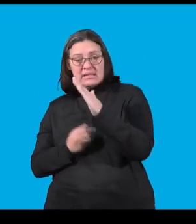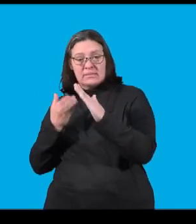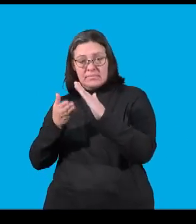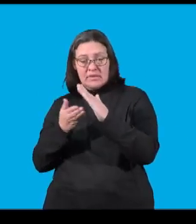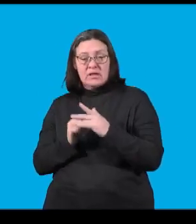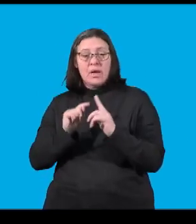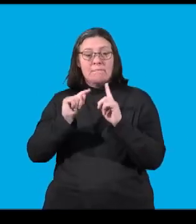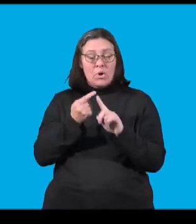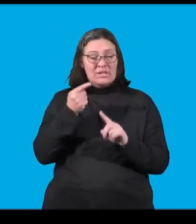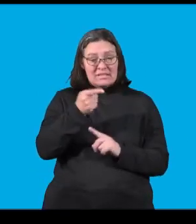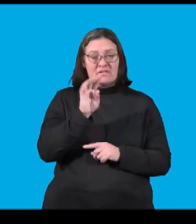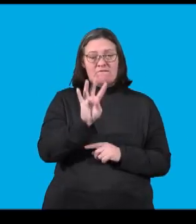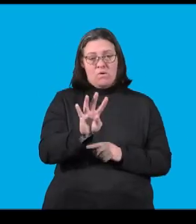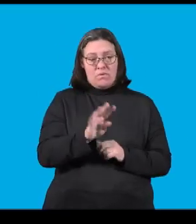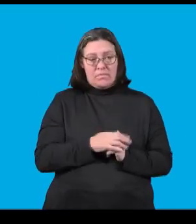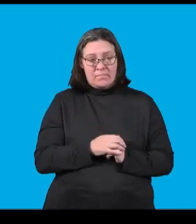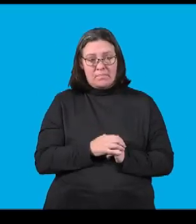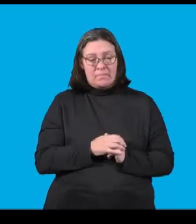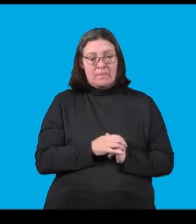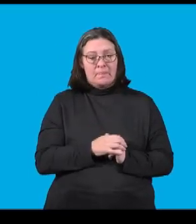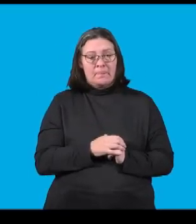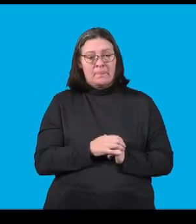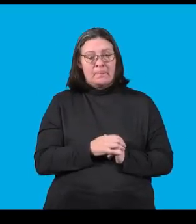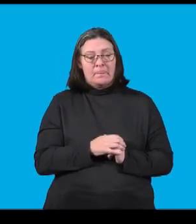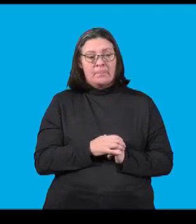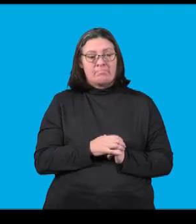gradient here at this point with the tangent is 4.